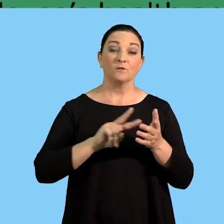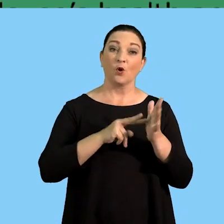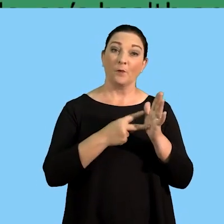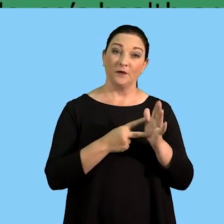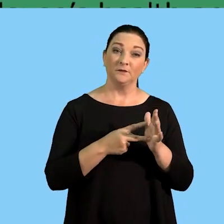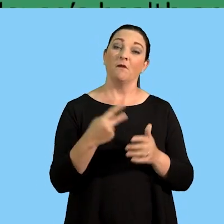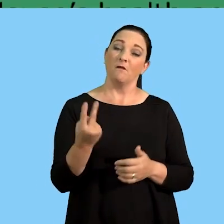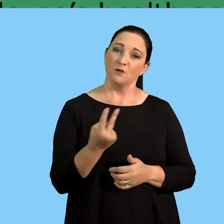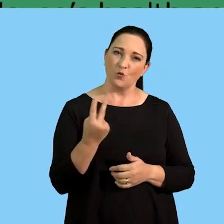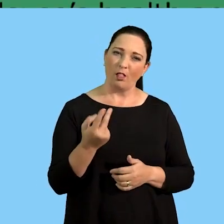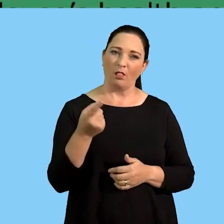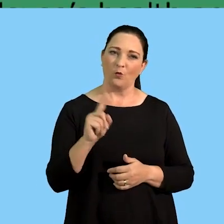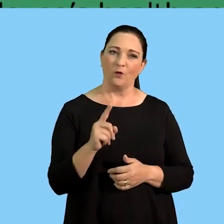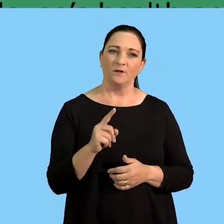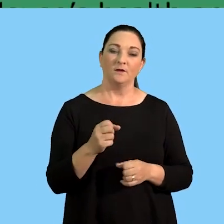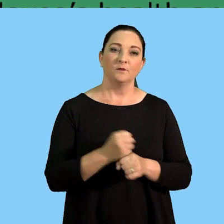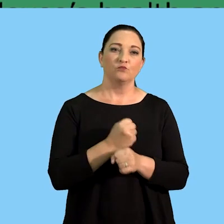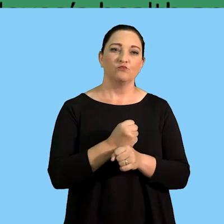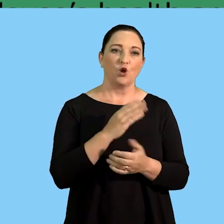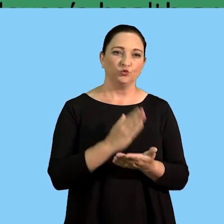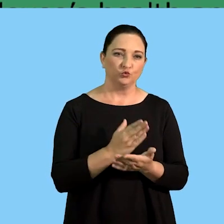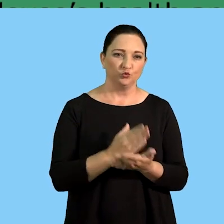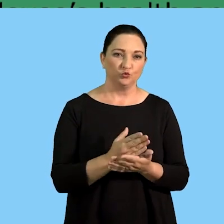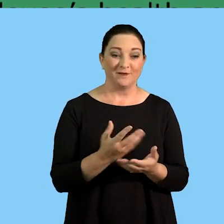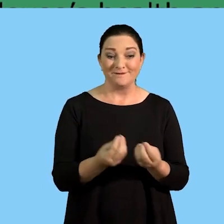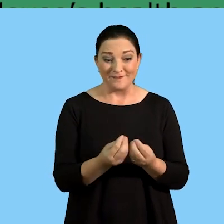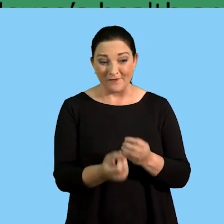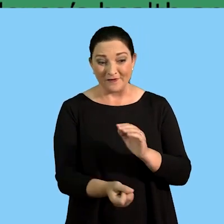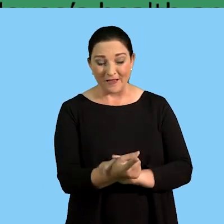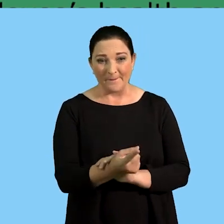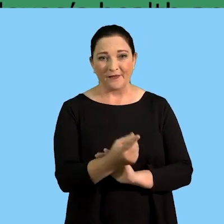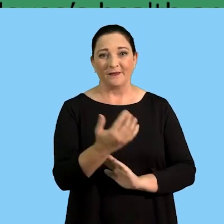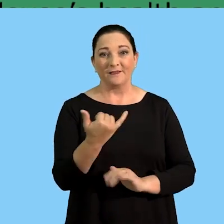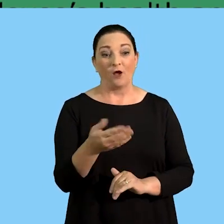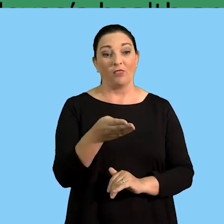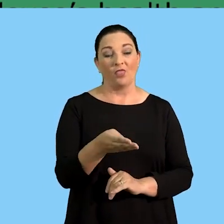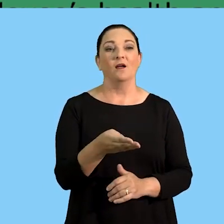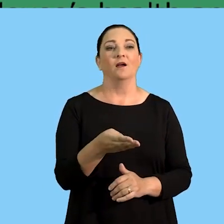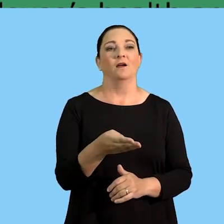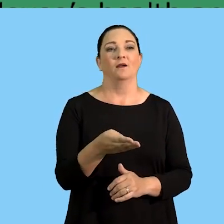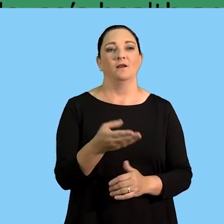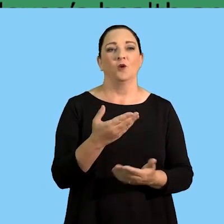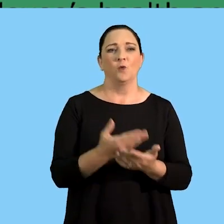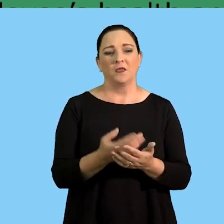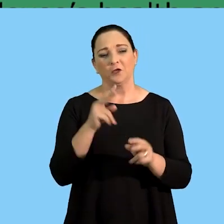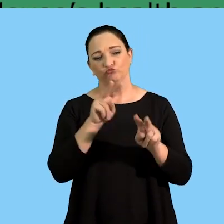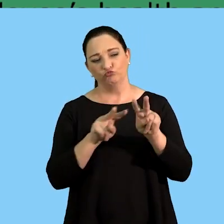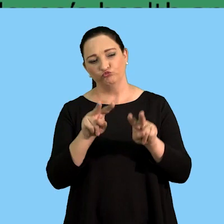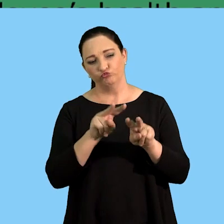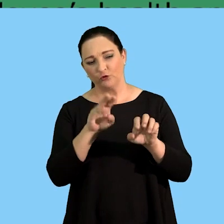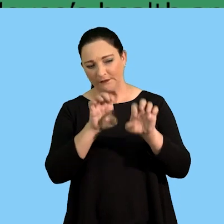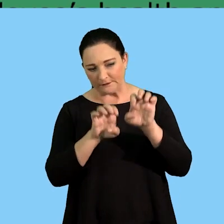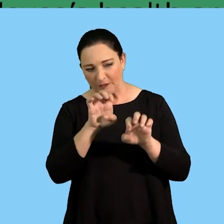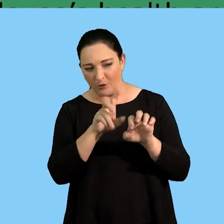The purpose is also to examine the causes of incidents relating to the employee's health and safety